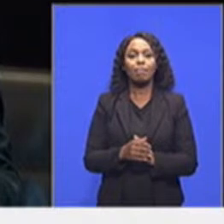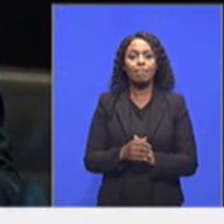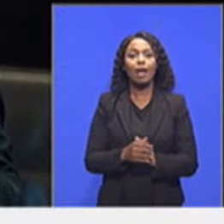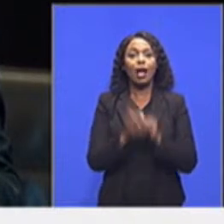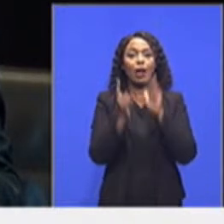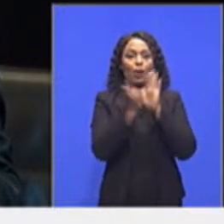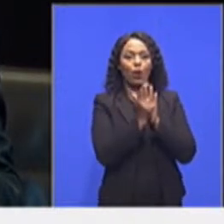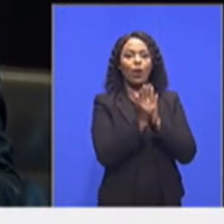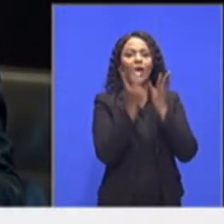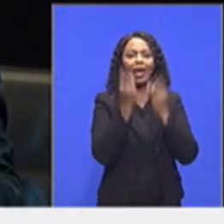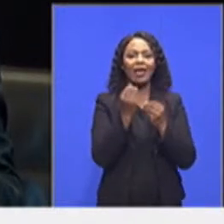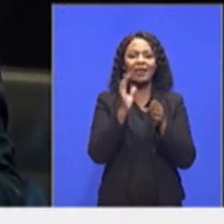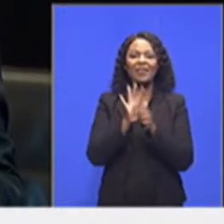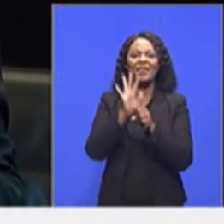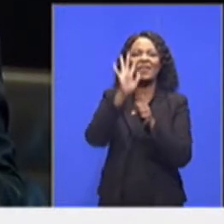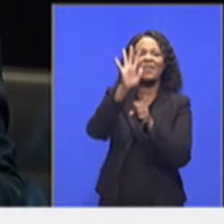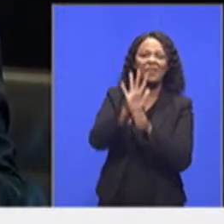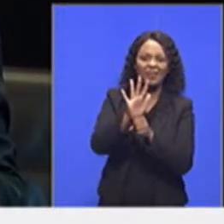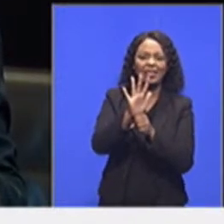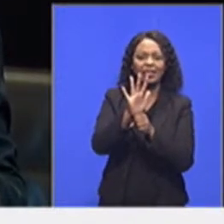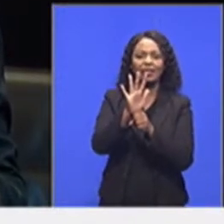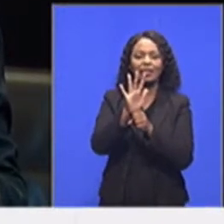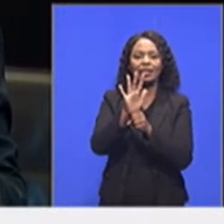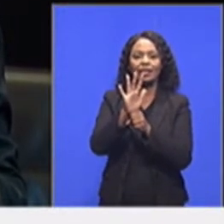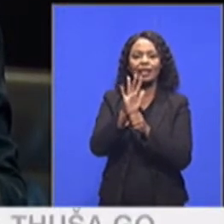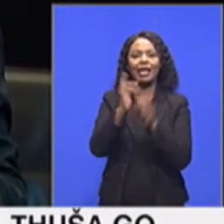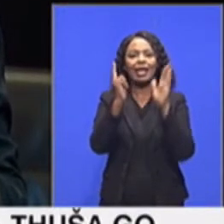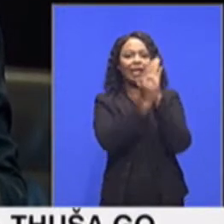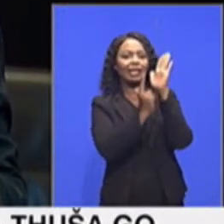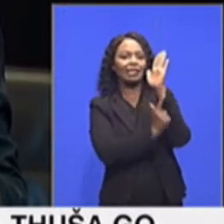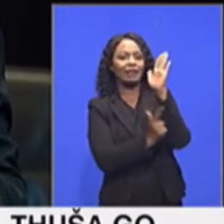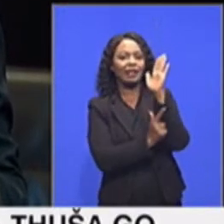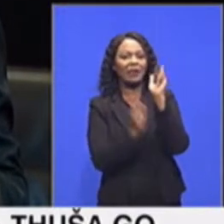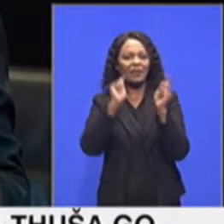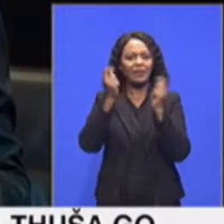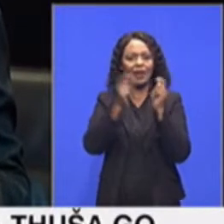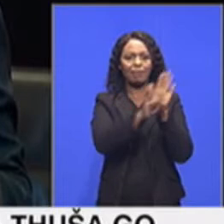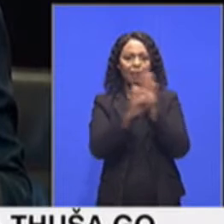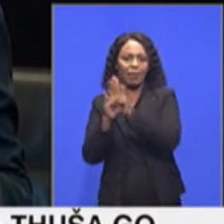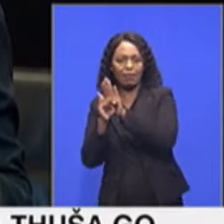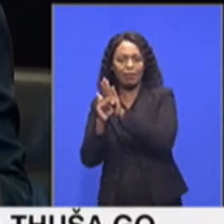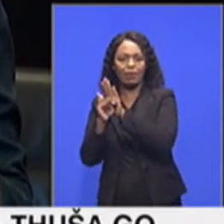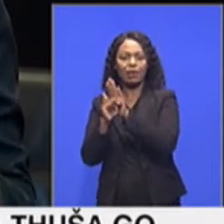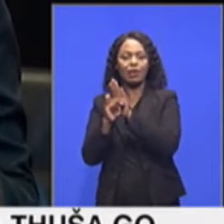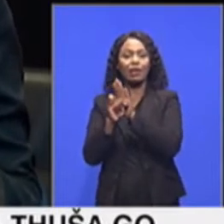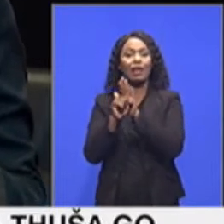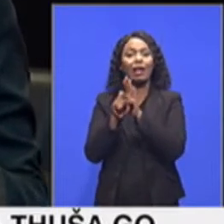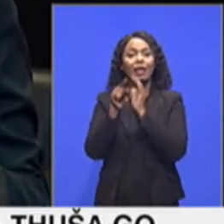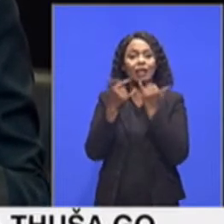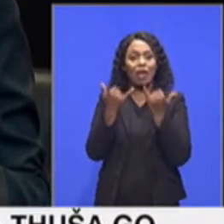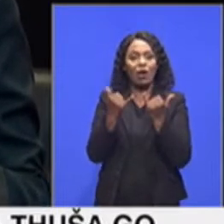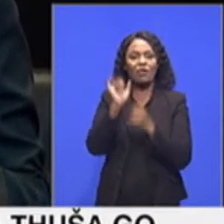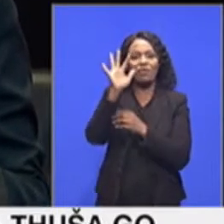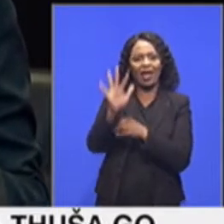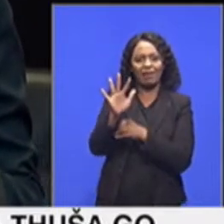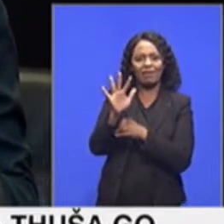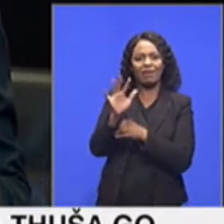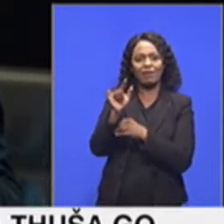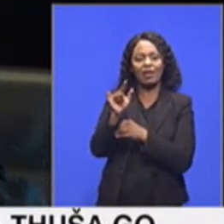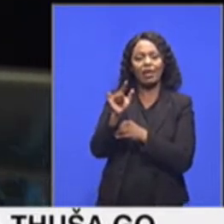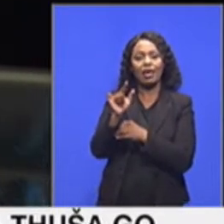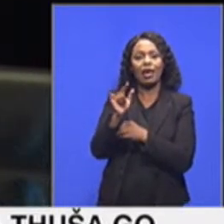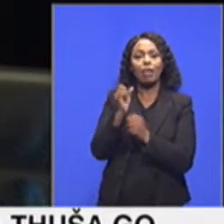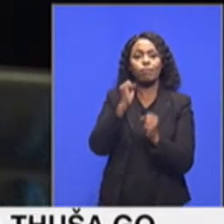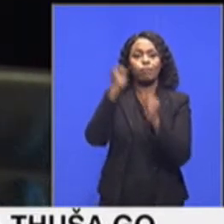15 of the 20 legislative deficiencies identified by FATF. The remaining 5 deficiencies will be addressed